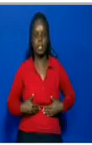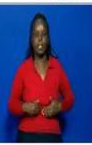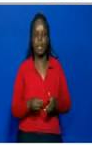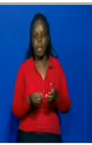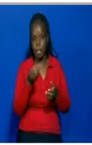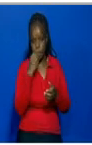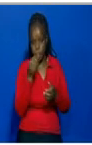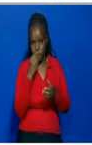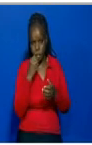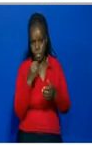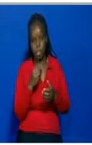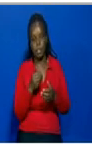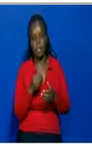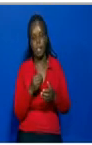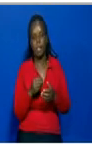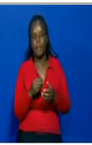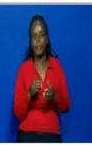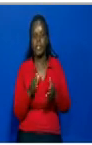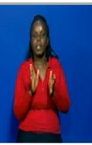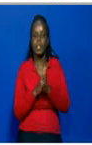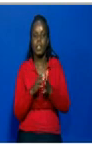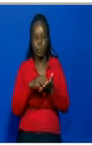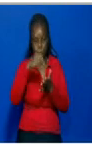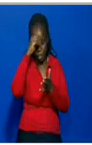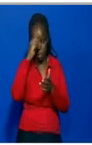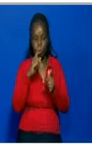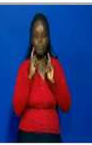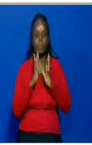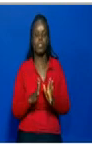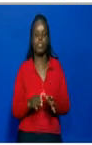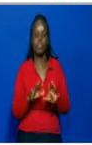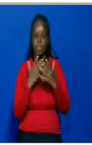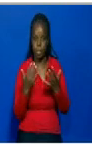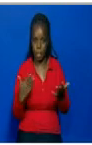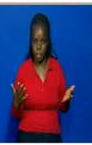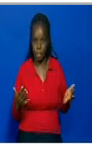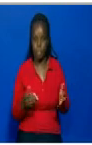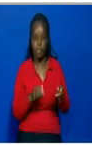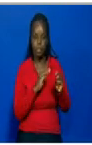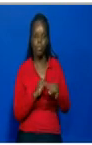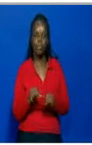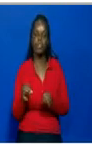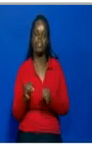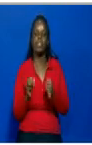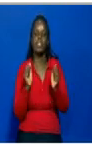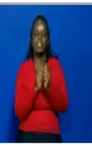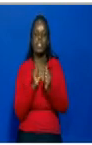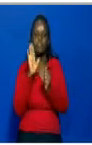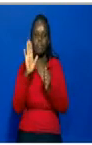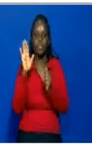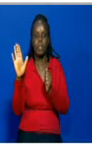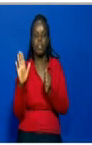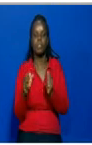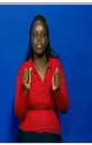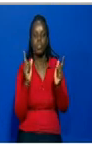pertinent topic as well, and we are on personal items. Moving on, at 10:55 a.m.